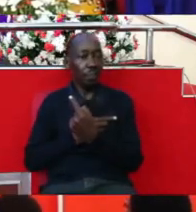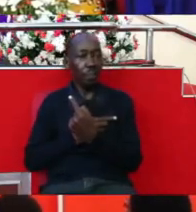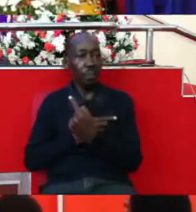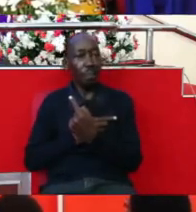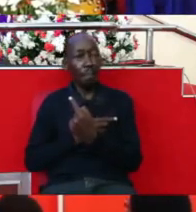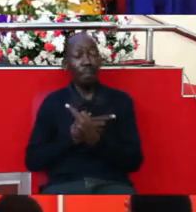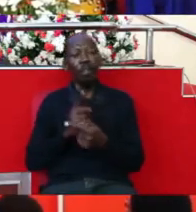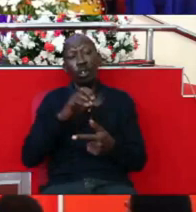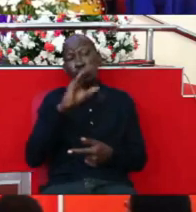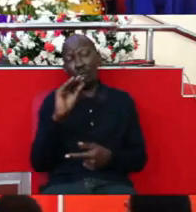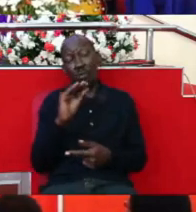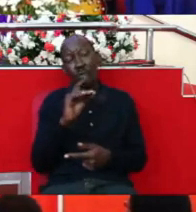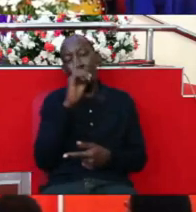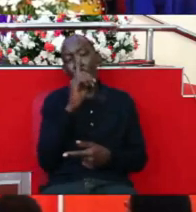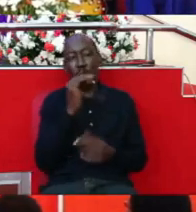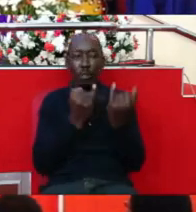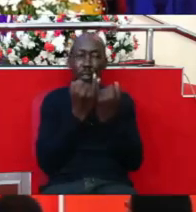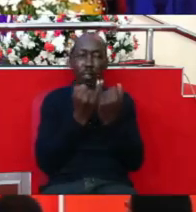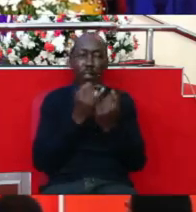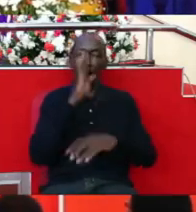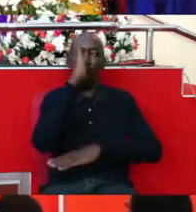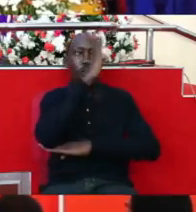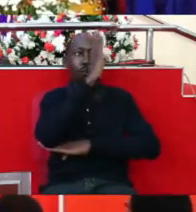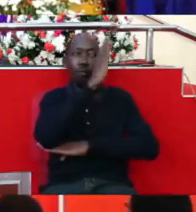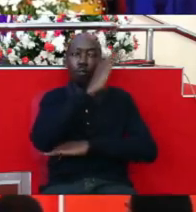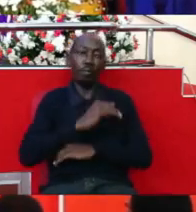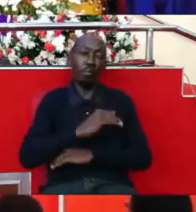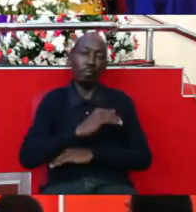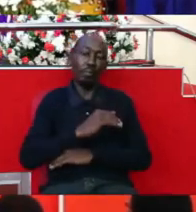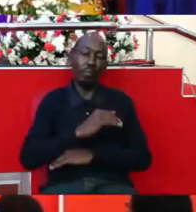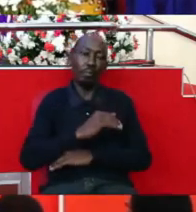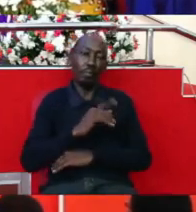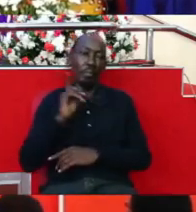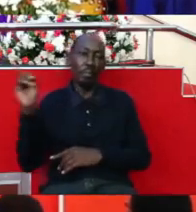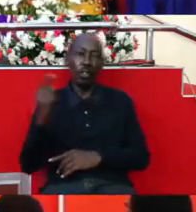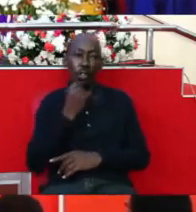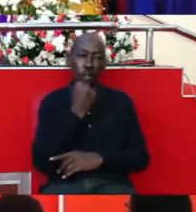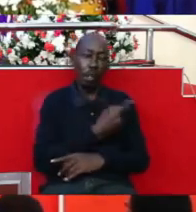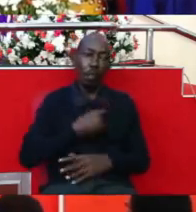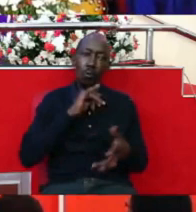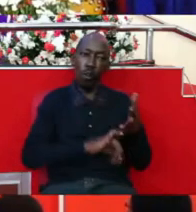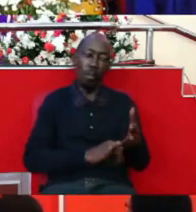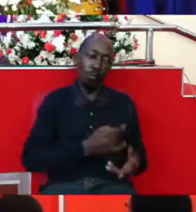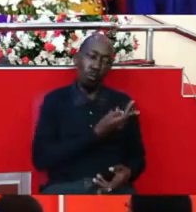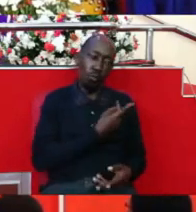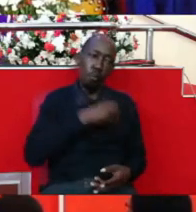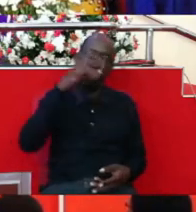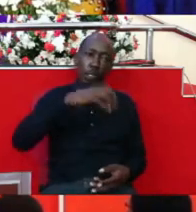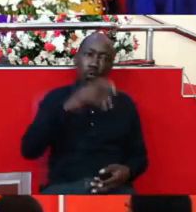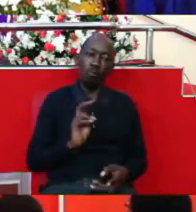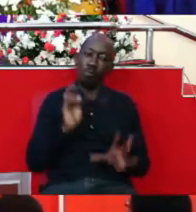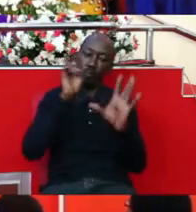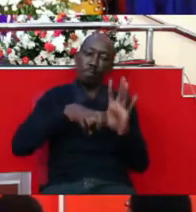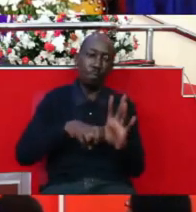yangu. And so one Saturday afternoon, Jumamosi moja jioni, I told my wife, let us take a matatu. Nikaambia mke